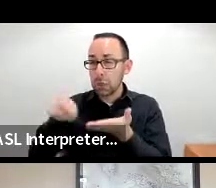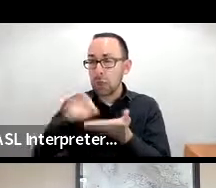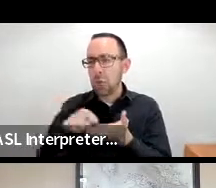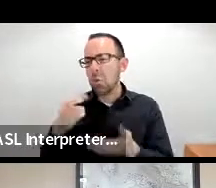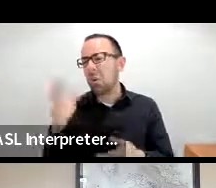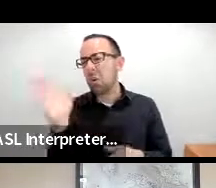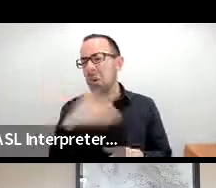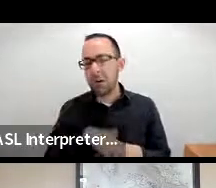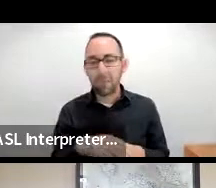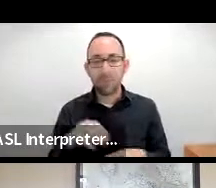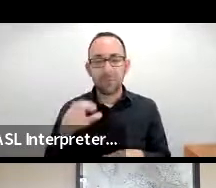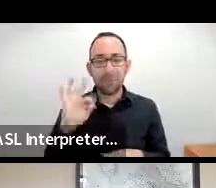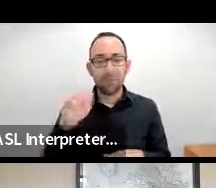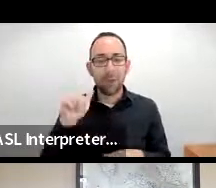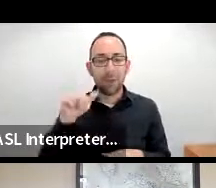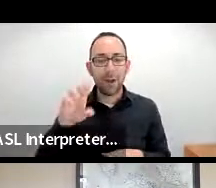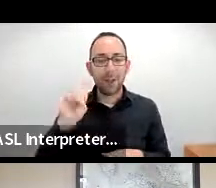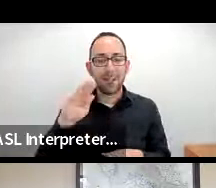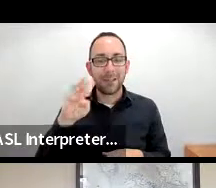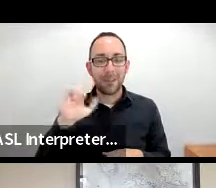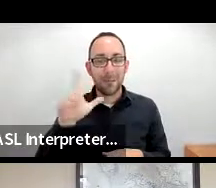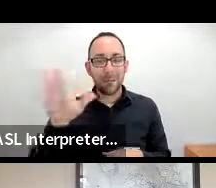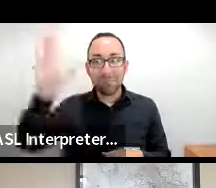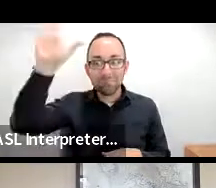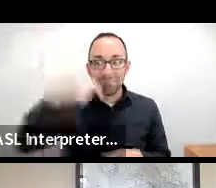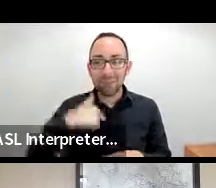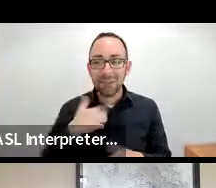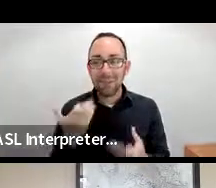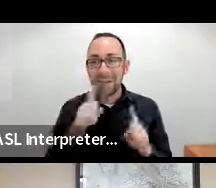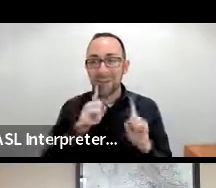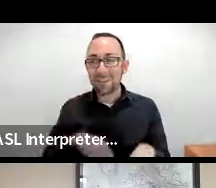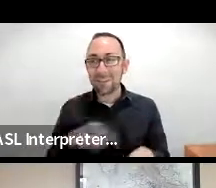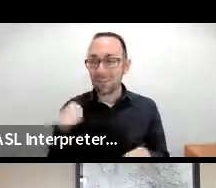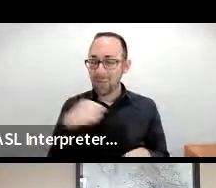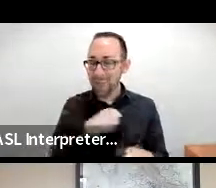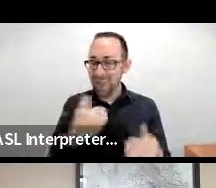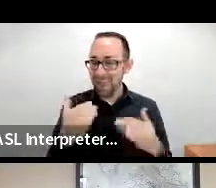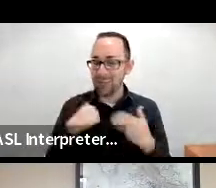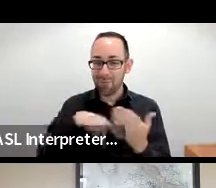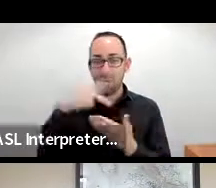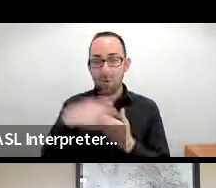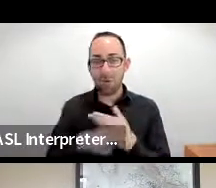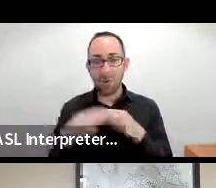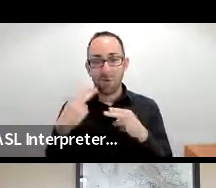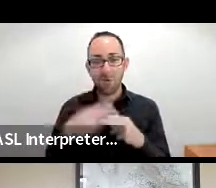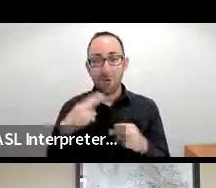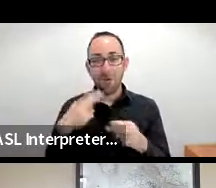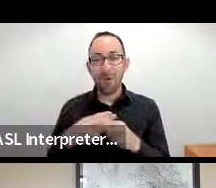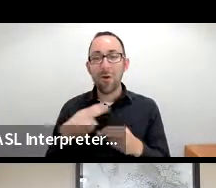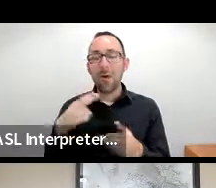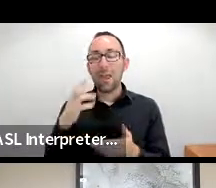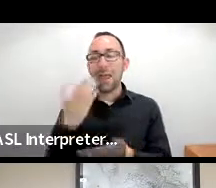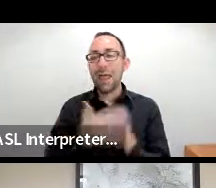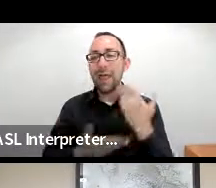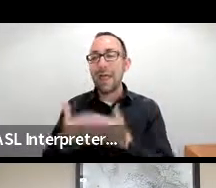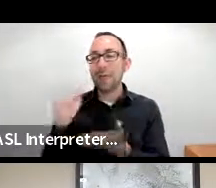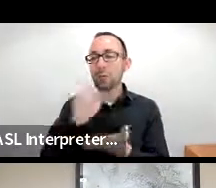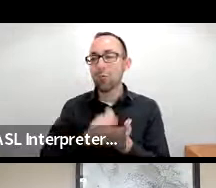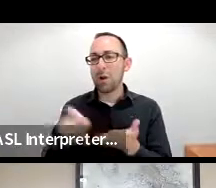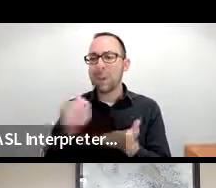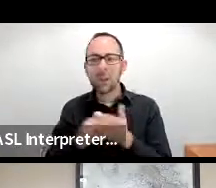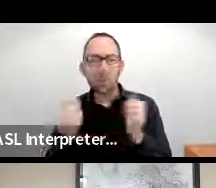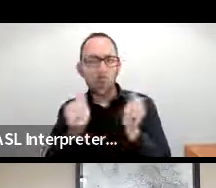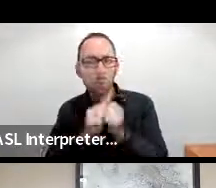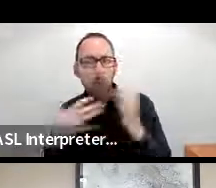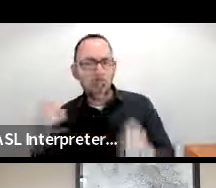Yeah, I would love to take that one. We actually have a whole program called Handwriting Without Tears that we start really early on